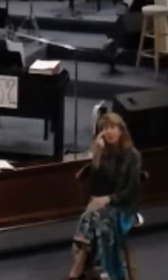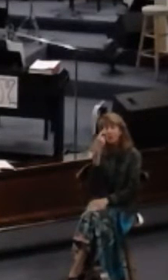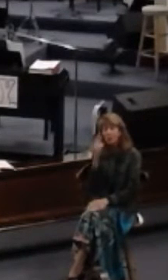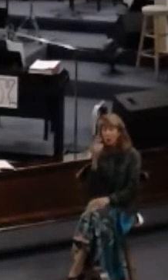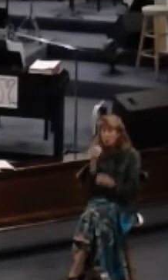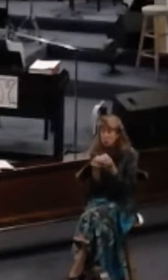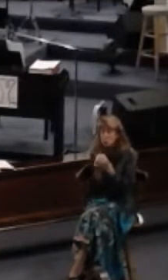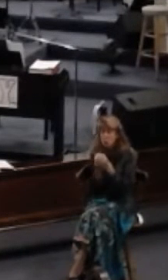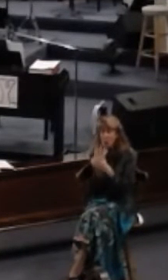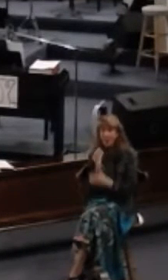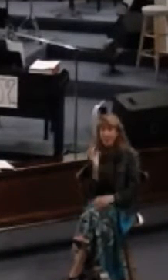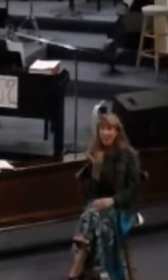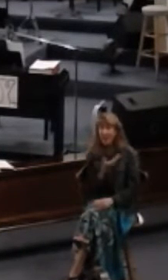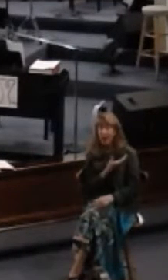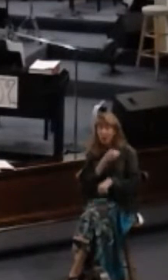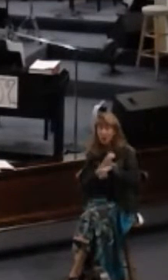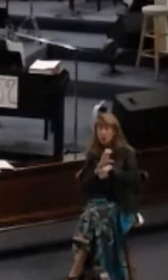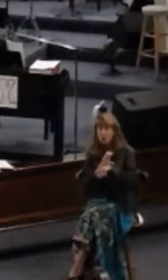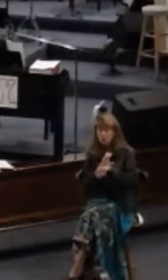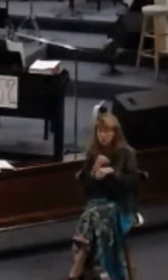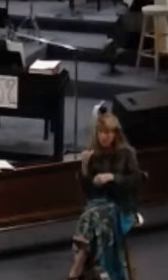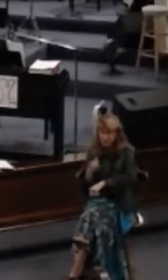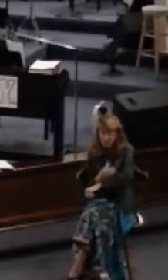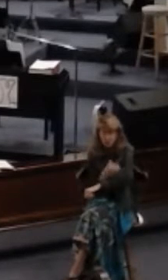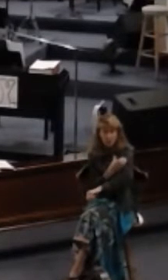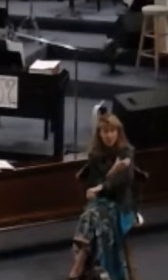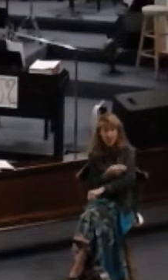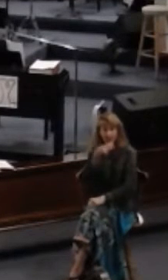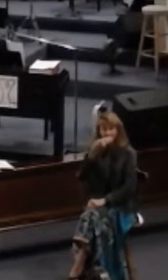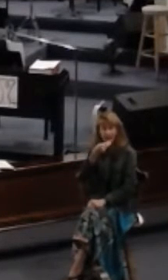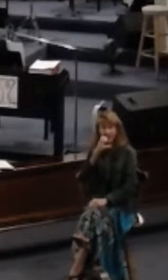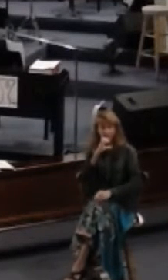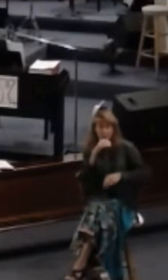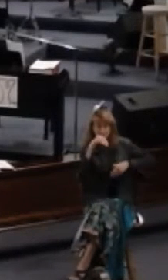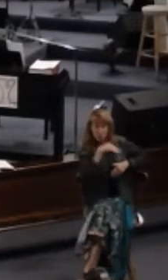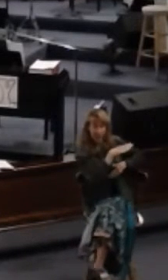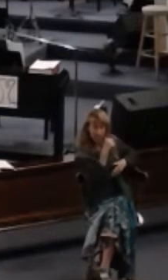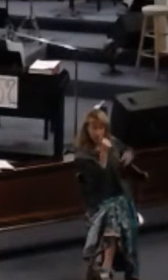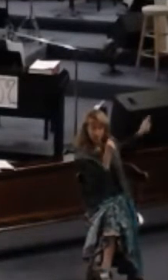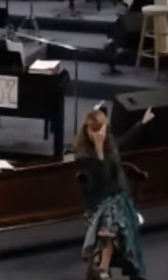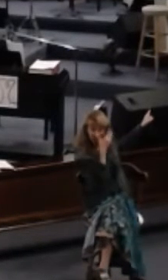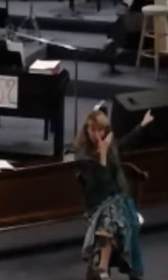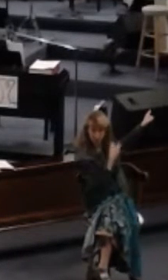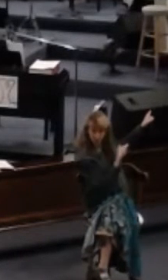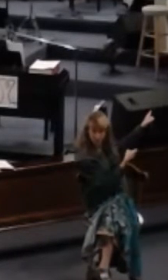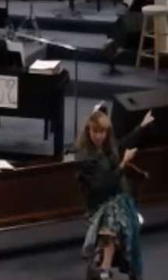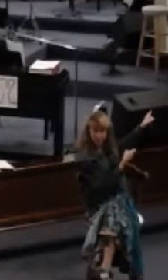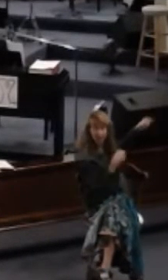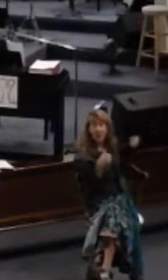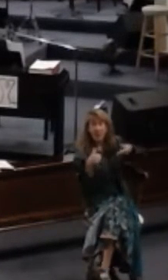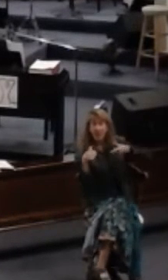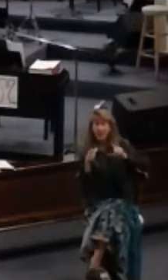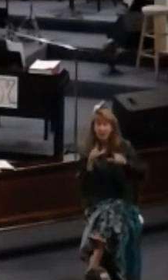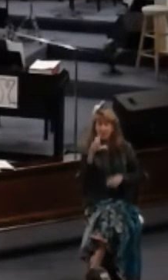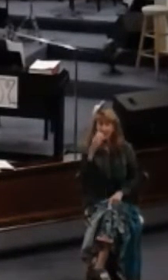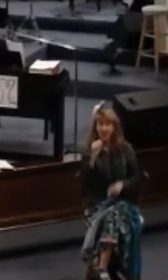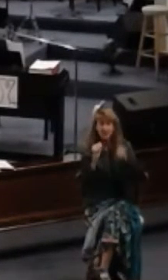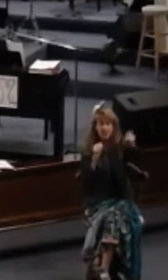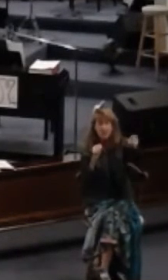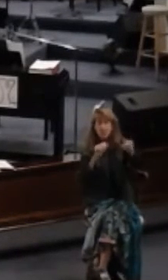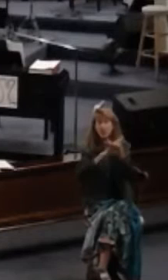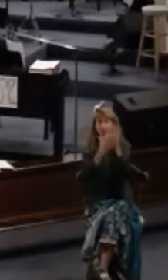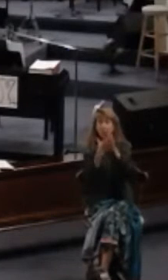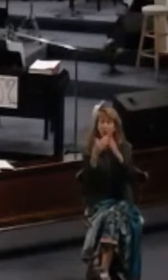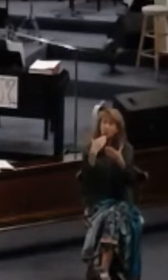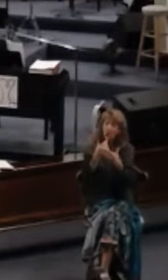can finish, we can construct this handicap ramp out front and maybe make this lot beside the church usable